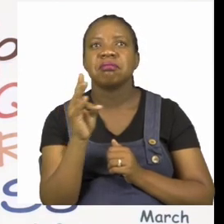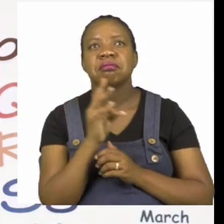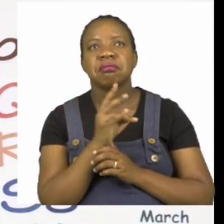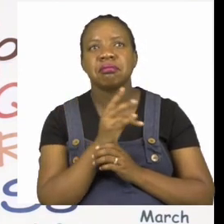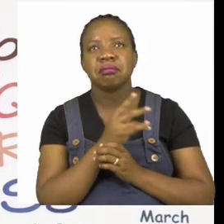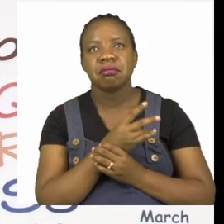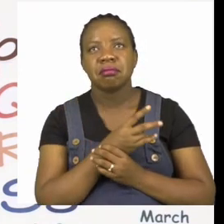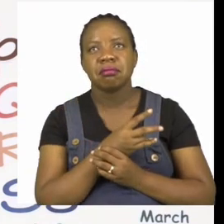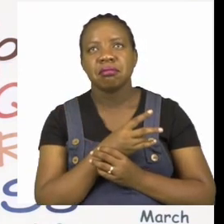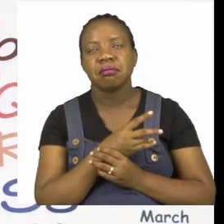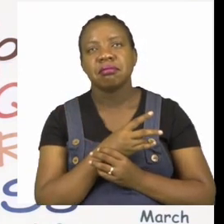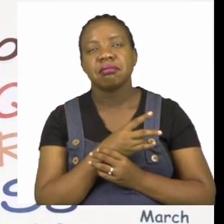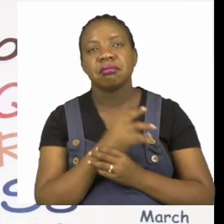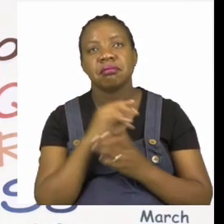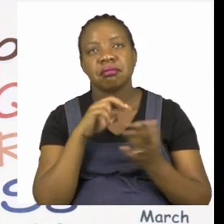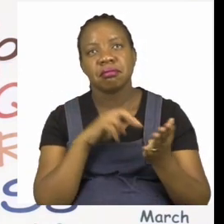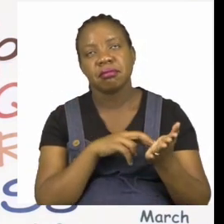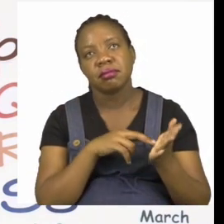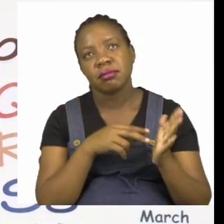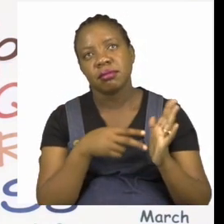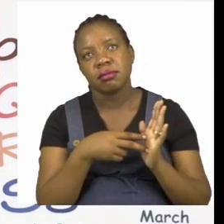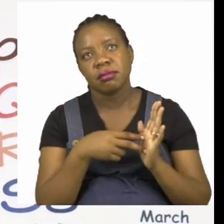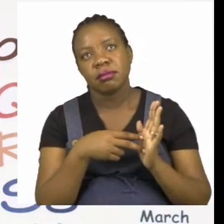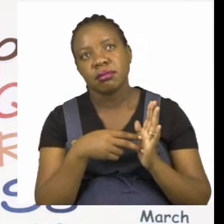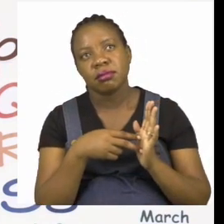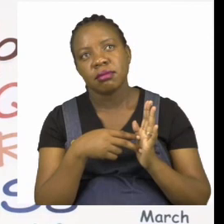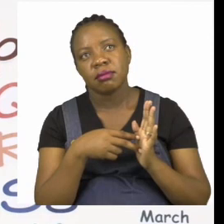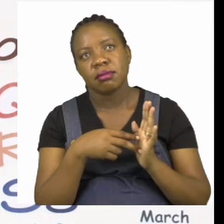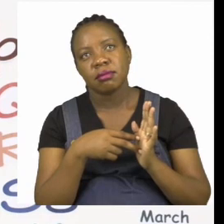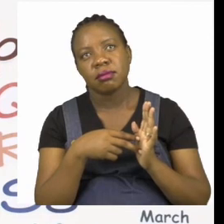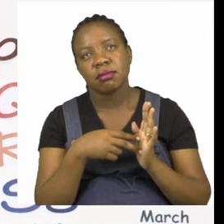17. So that means that it is